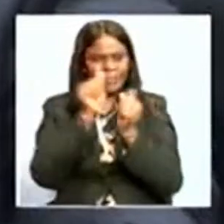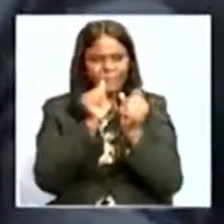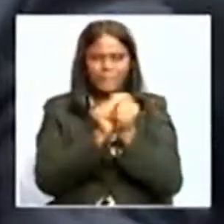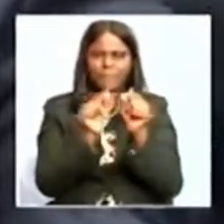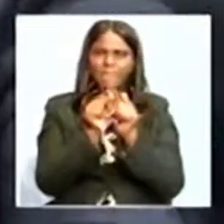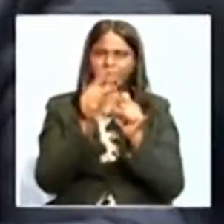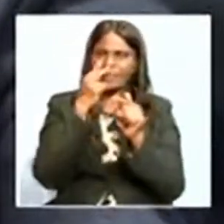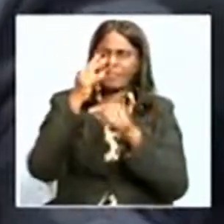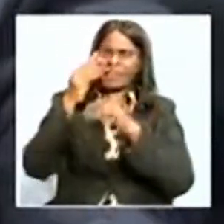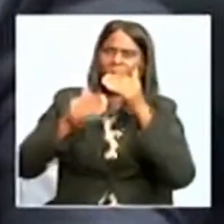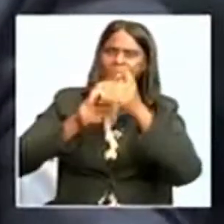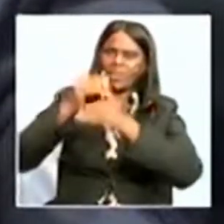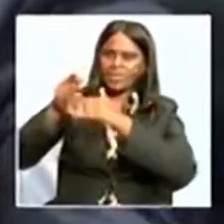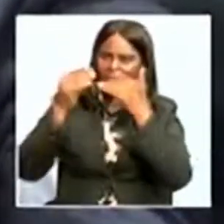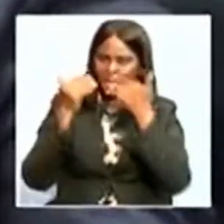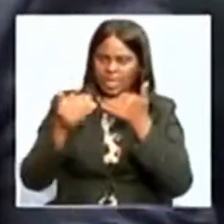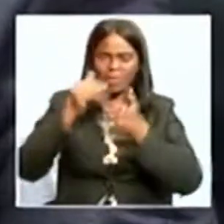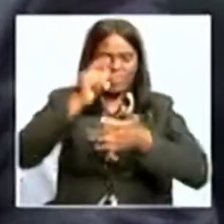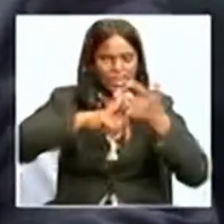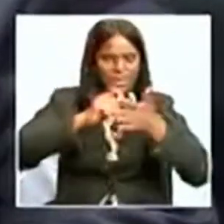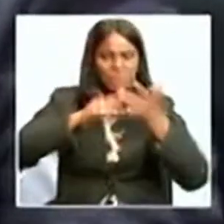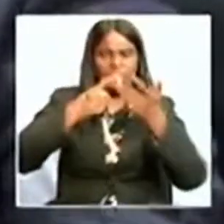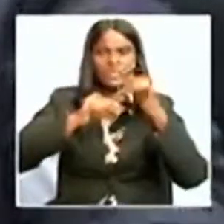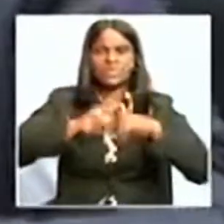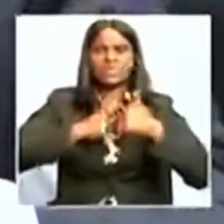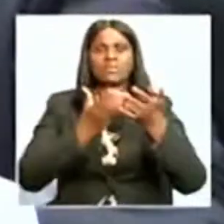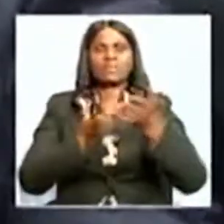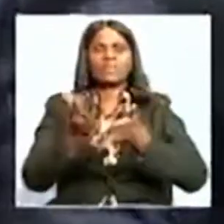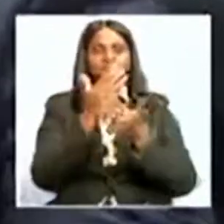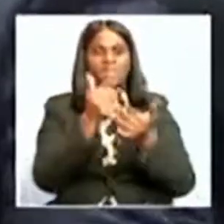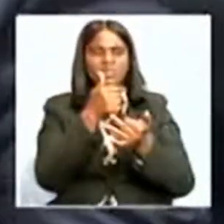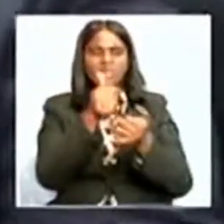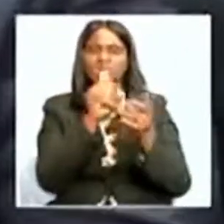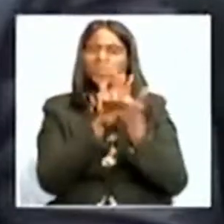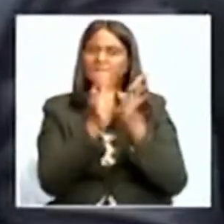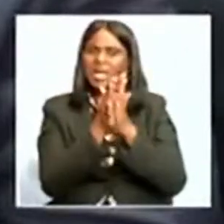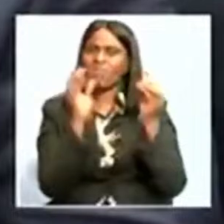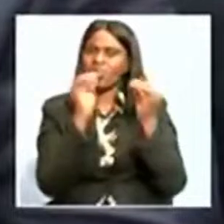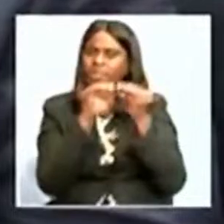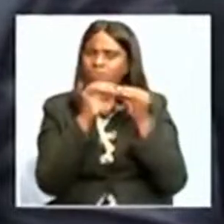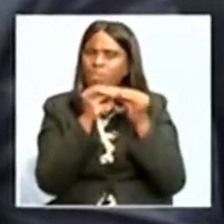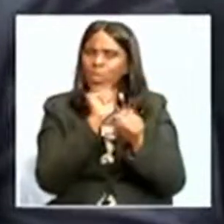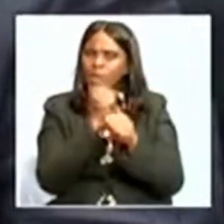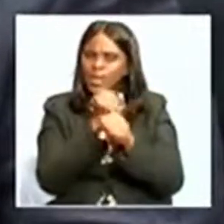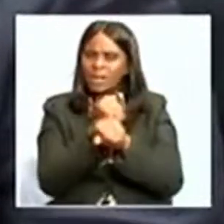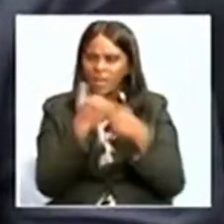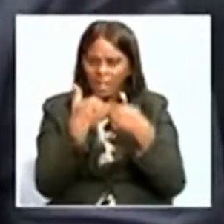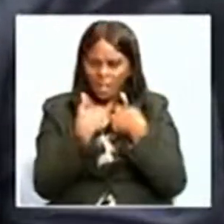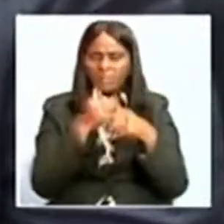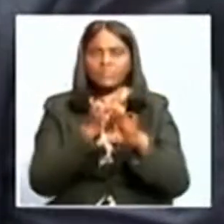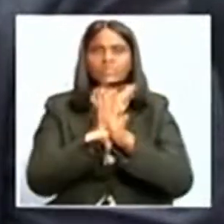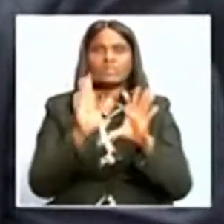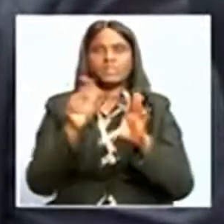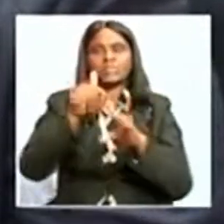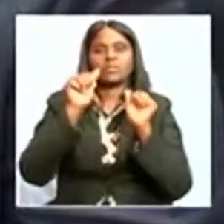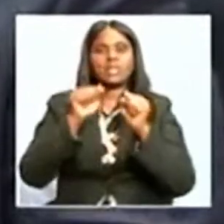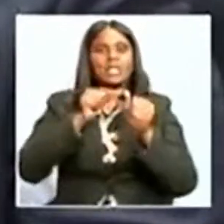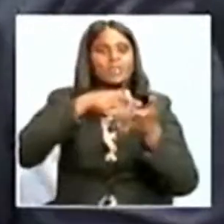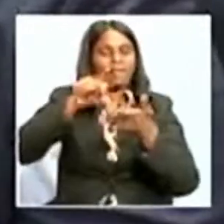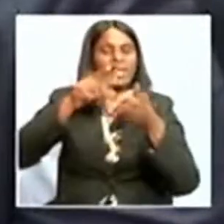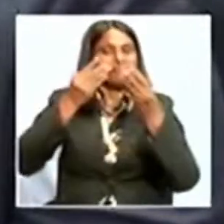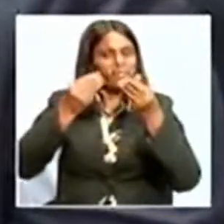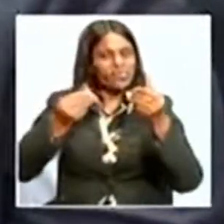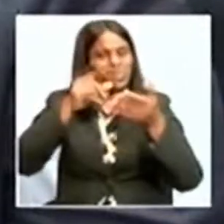looking beyond the current taxes we are collecting by being a bit more innovative so that the Zambians can pay